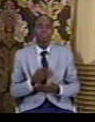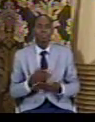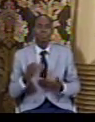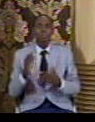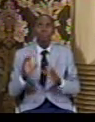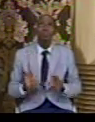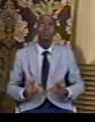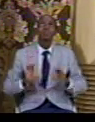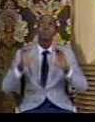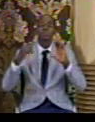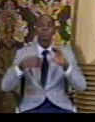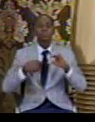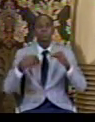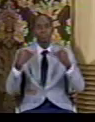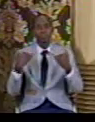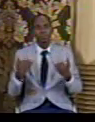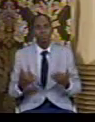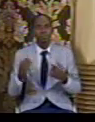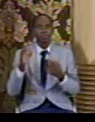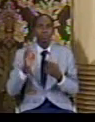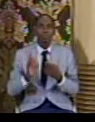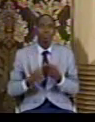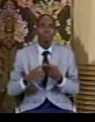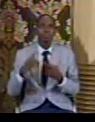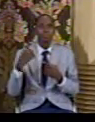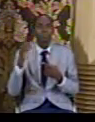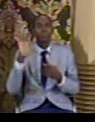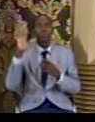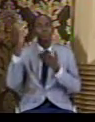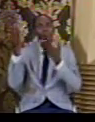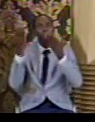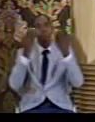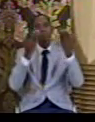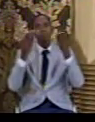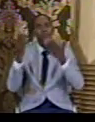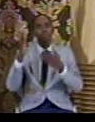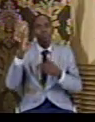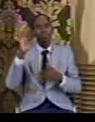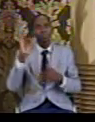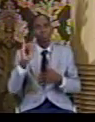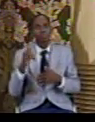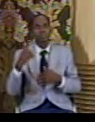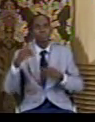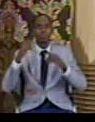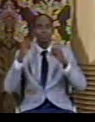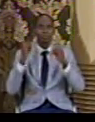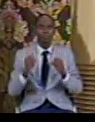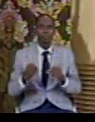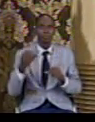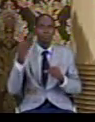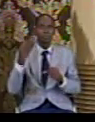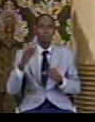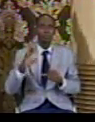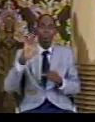Consecrate me now to thy service, Lord, by the power of your